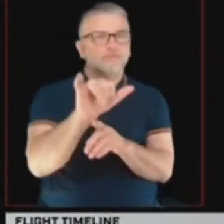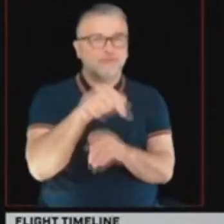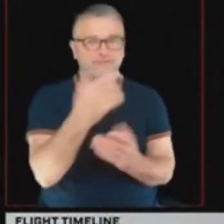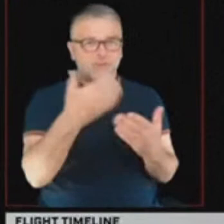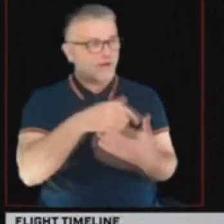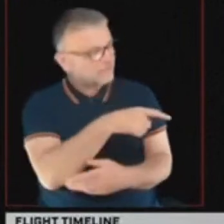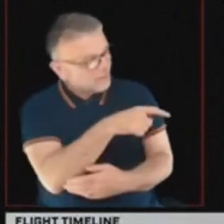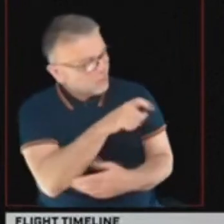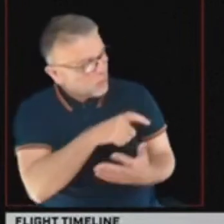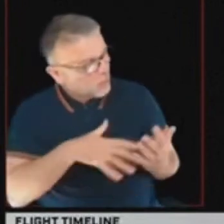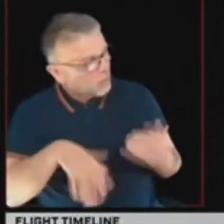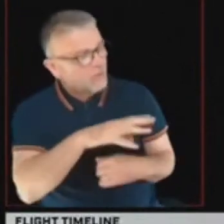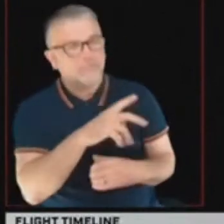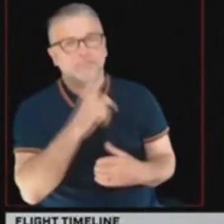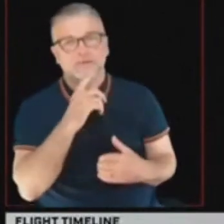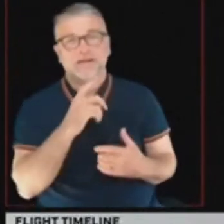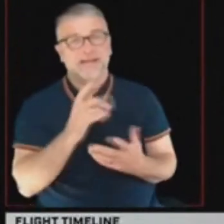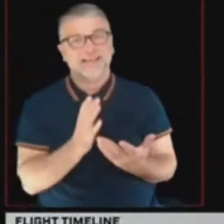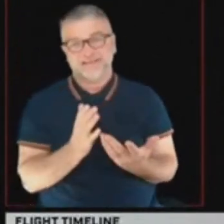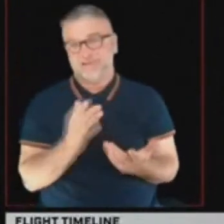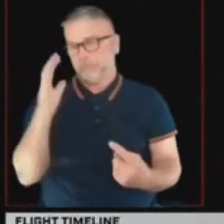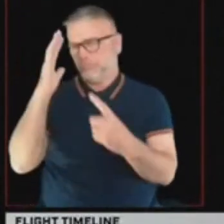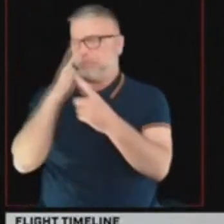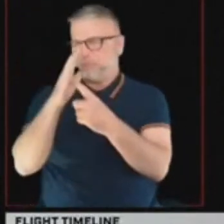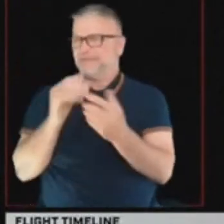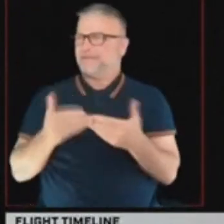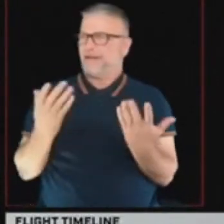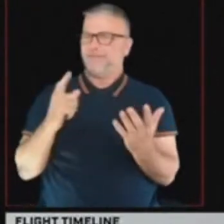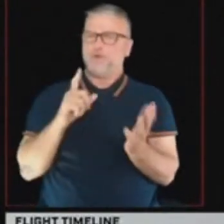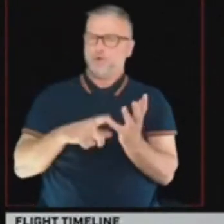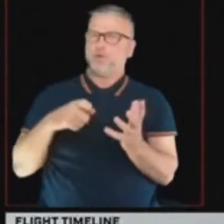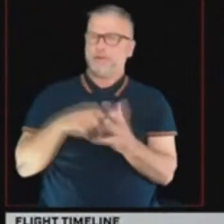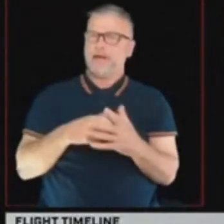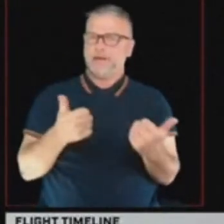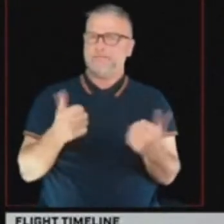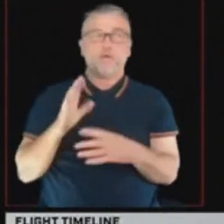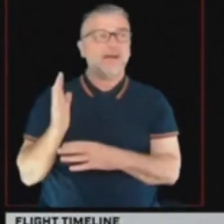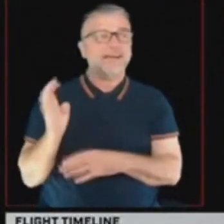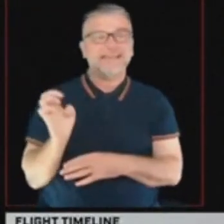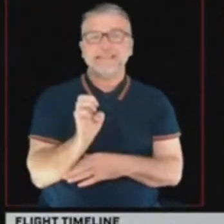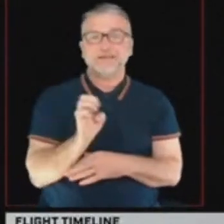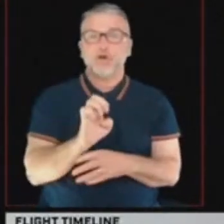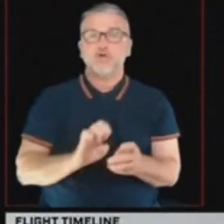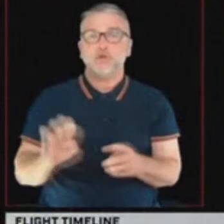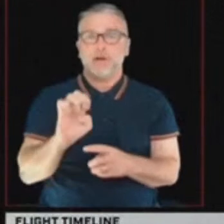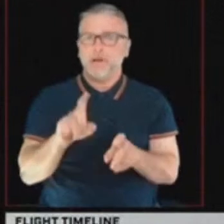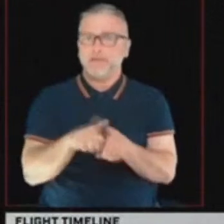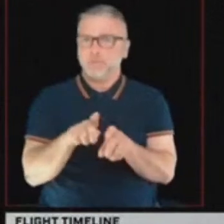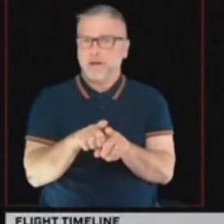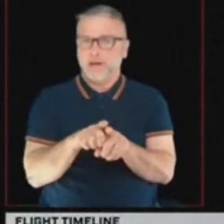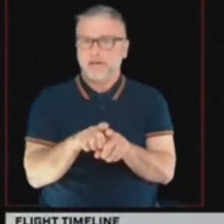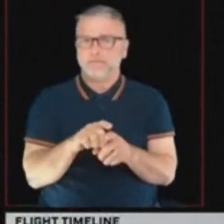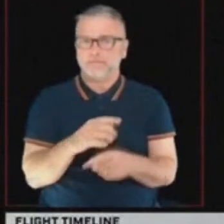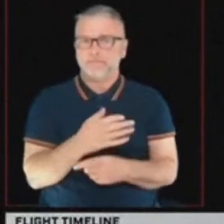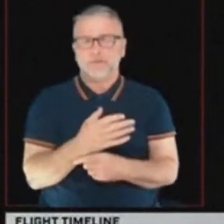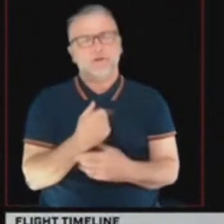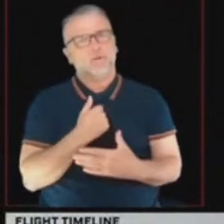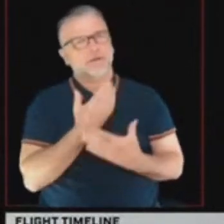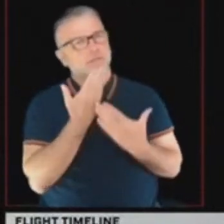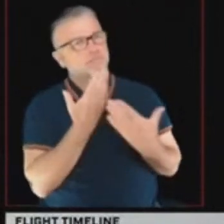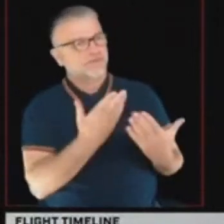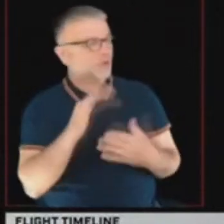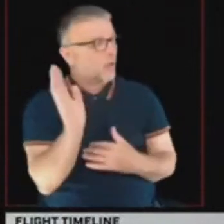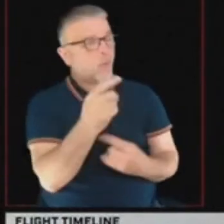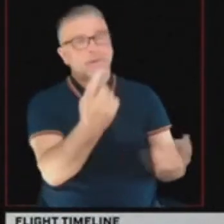a historic day, obviously, for the United Kingdom, but for Eastern Europe as well. And we very much appreciate you all being